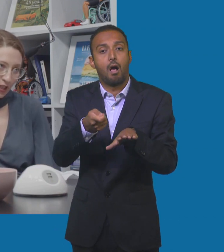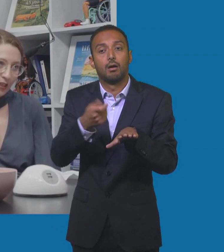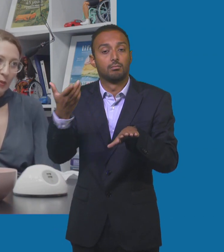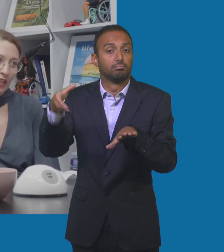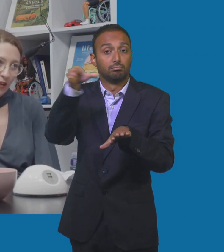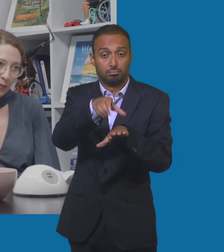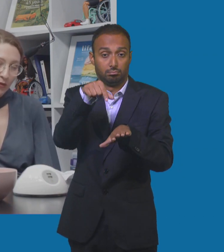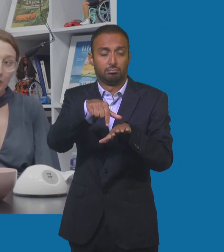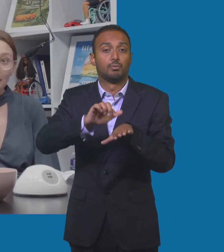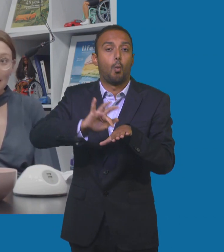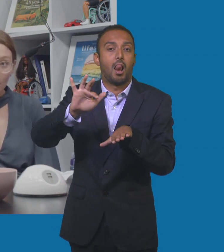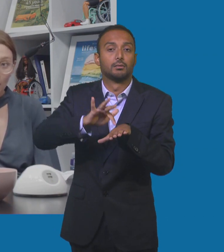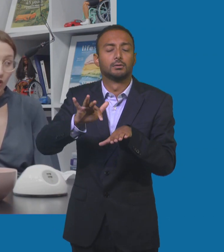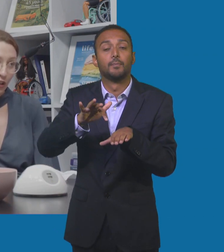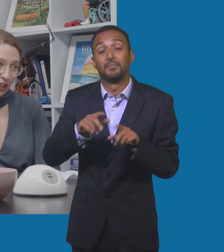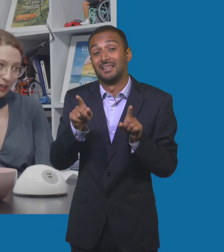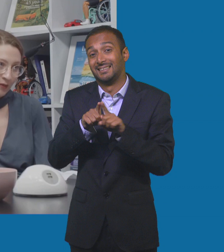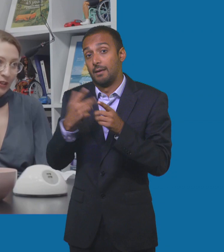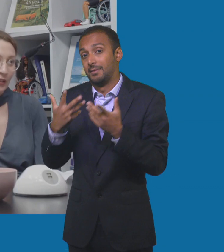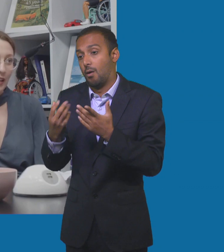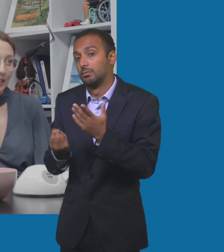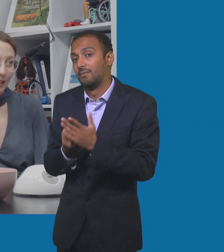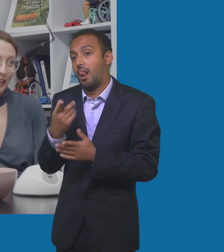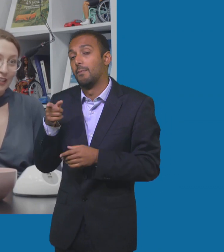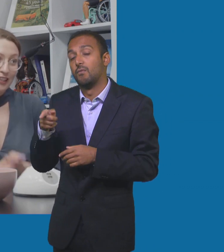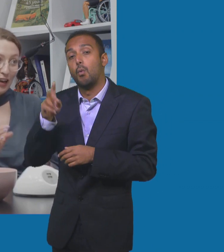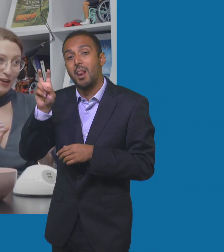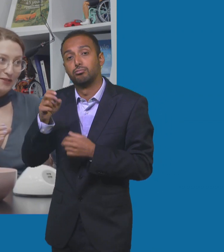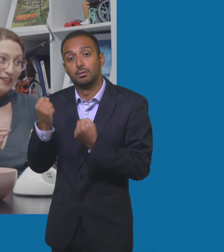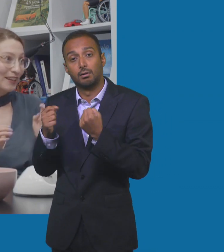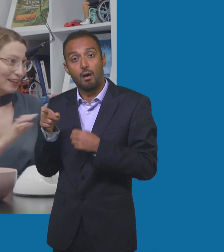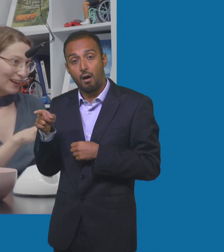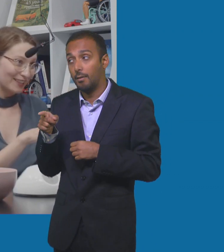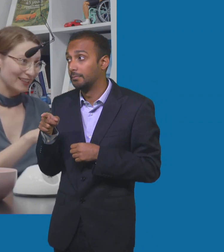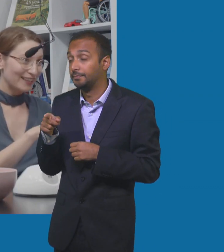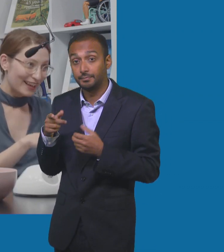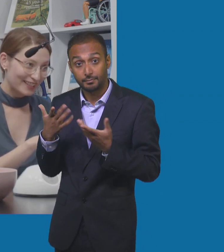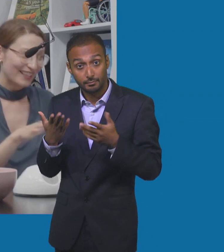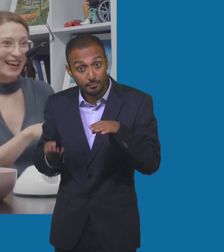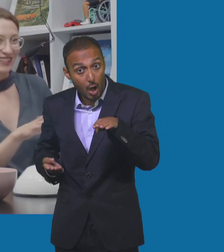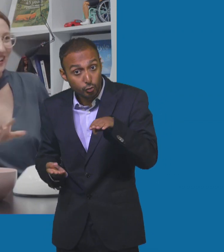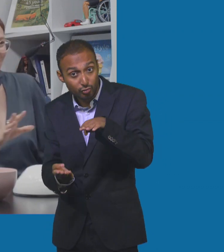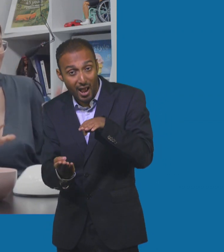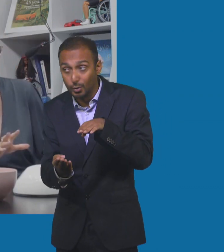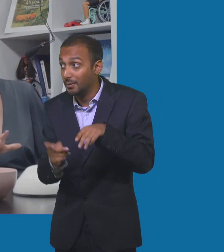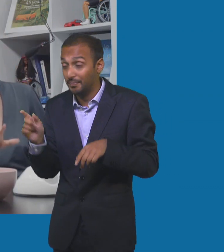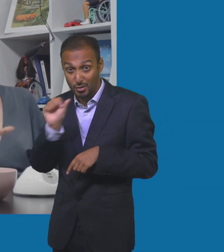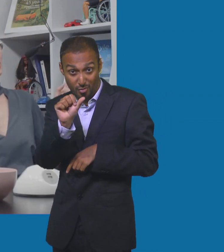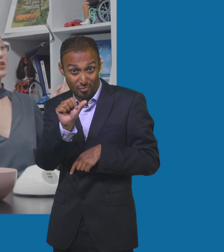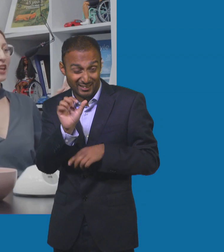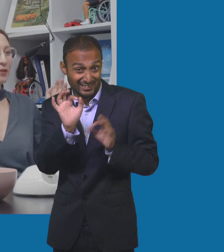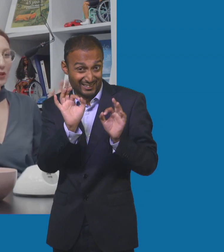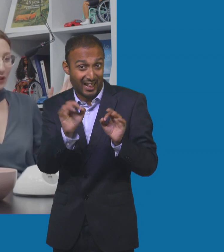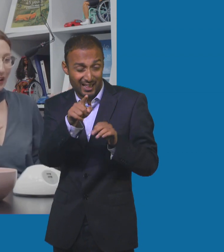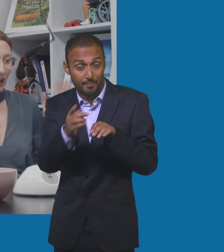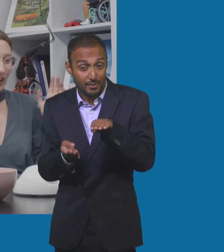technology is being developed for EV charging. So the idea is Under the instead ground. of I'm getting excited, Yes, sorry. Yes, exactly.